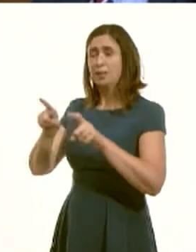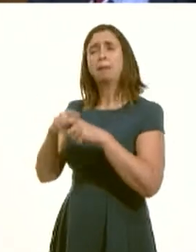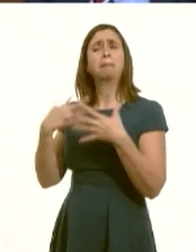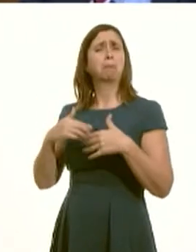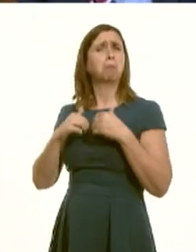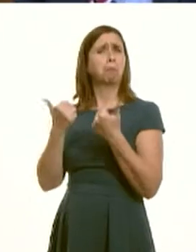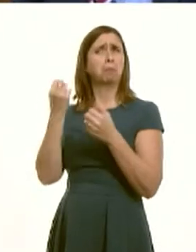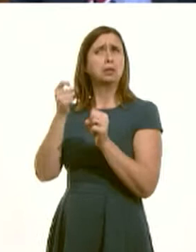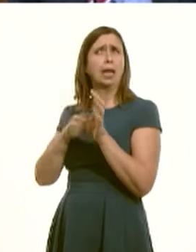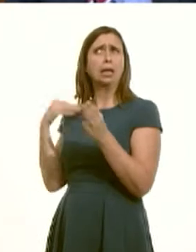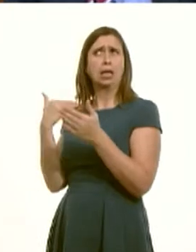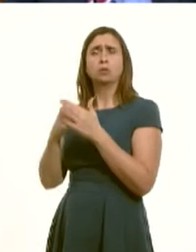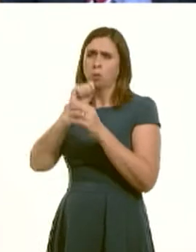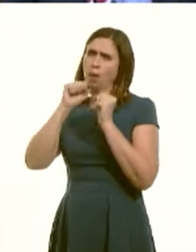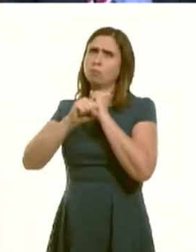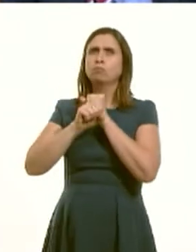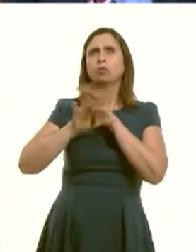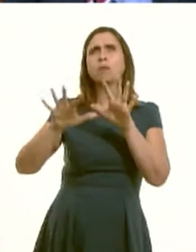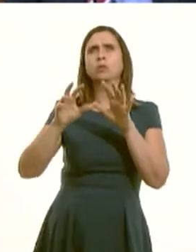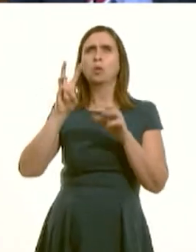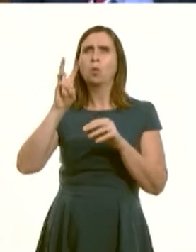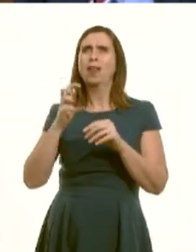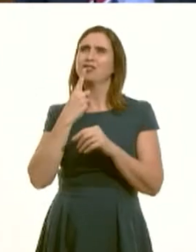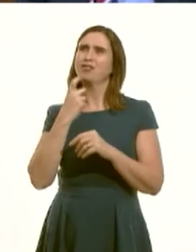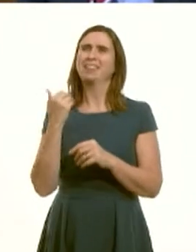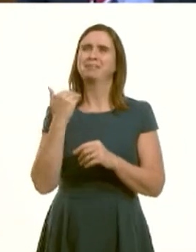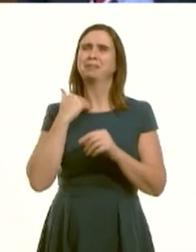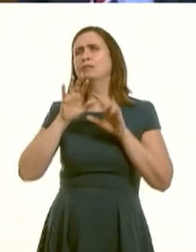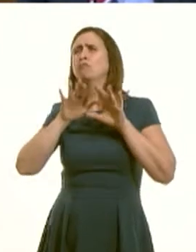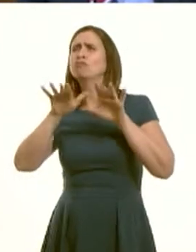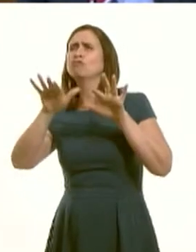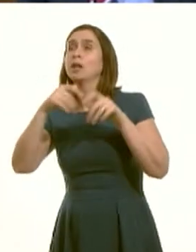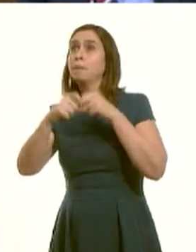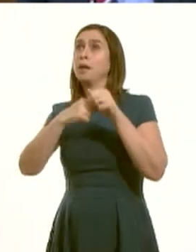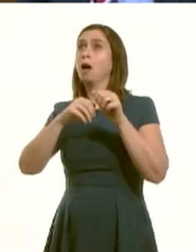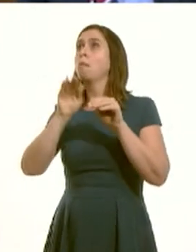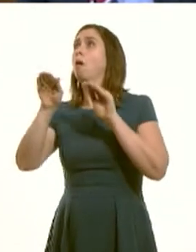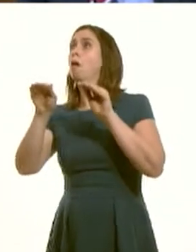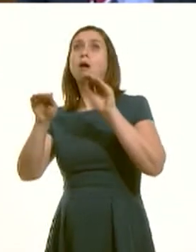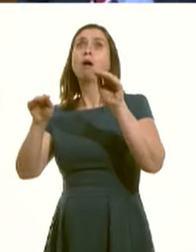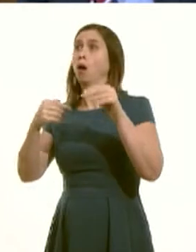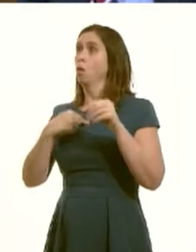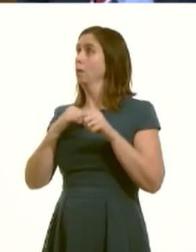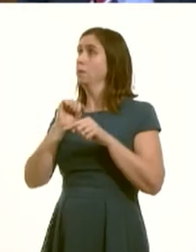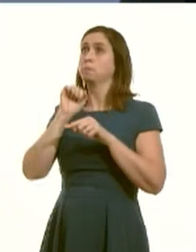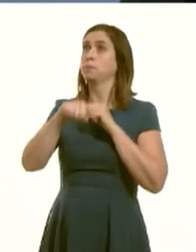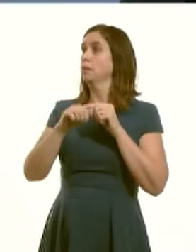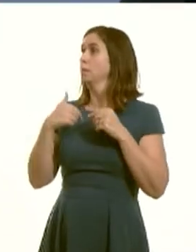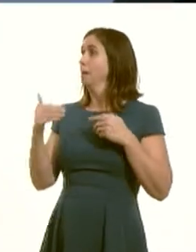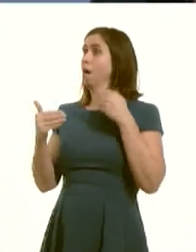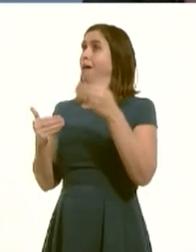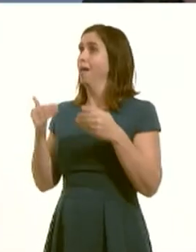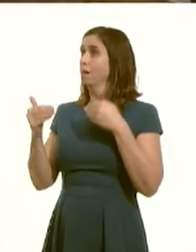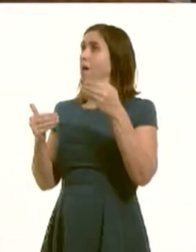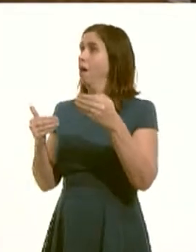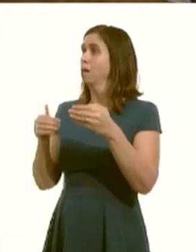or so, is to promote Welsh red meat. And that, of course, has led us to new markets ahead of other parts of the UK in years gone by. William